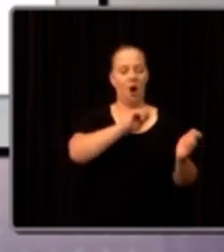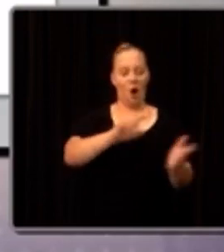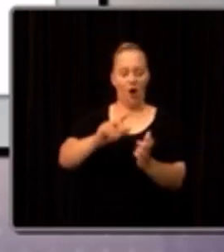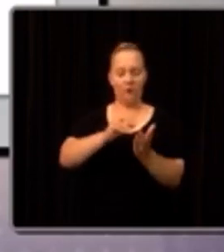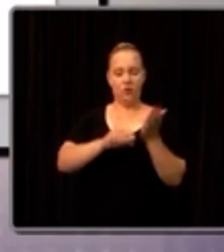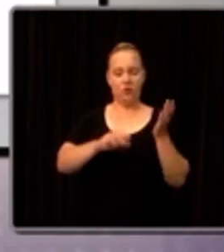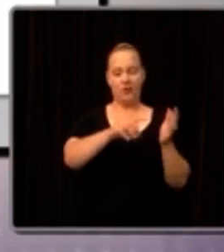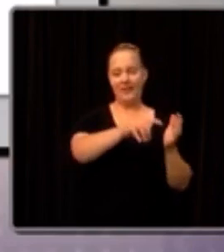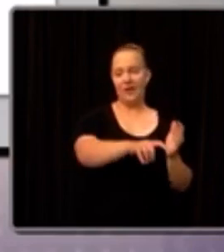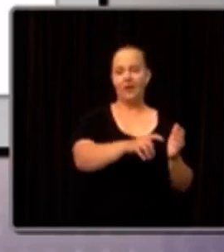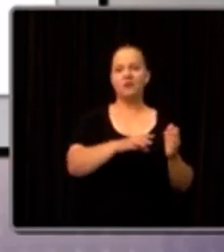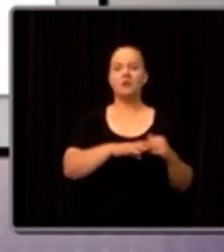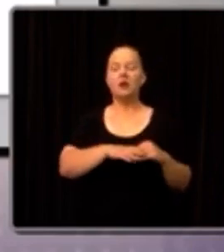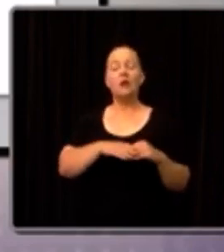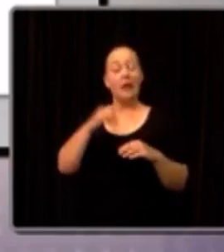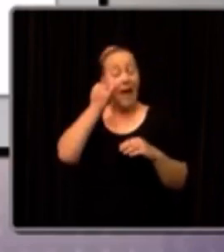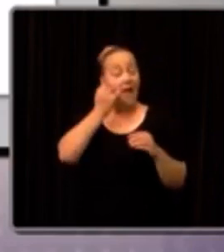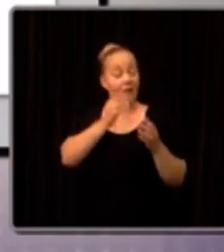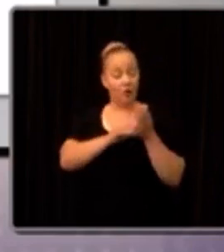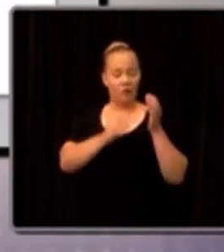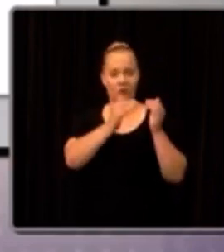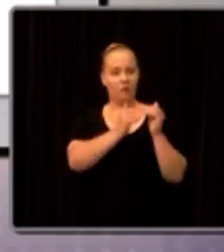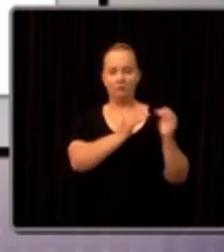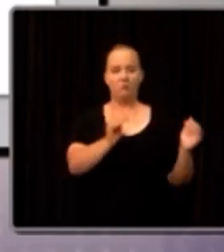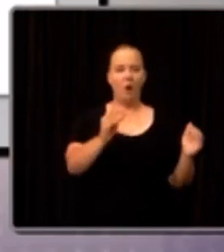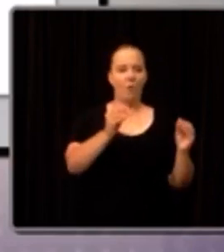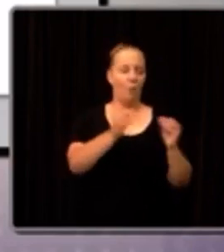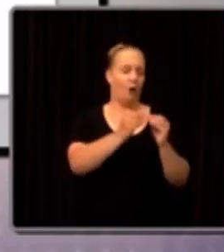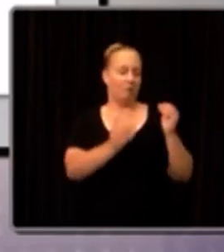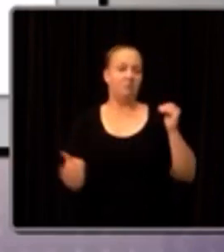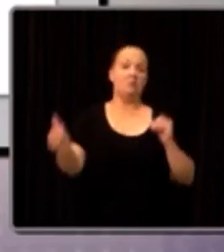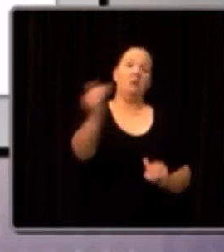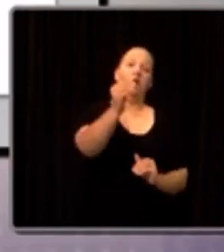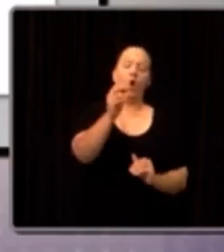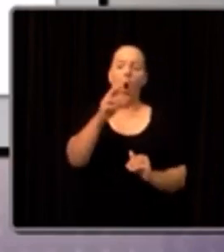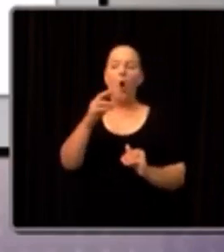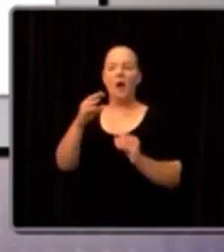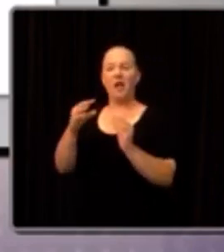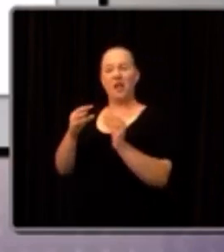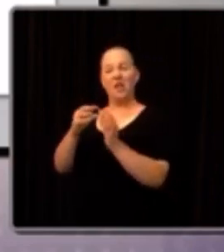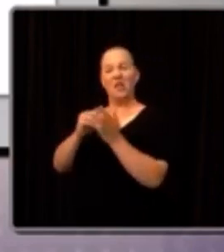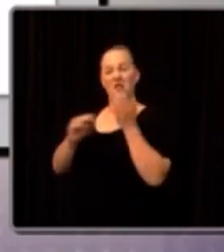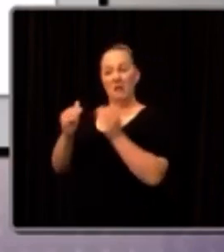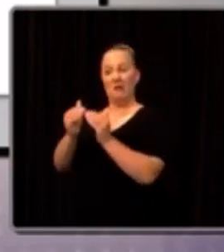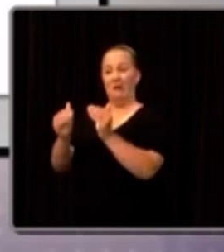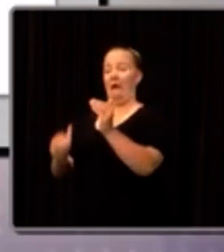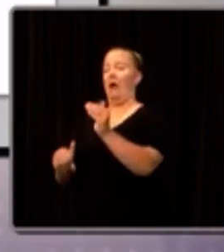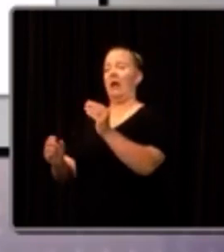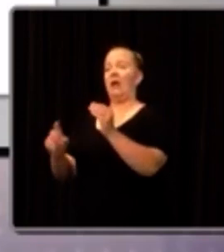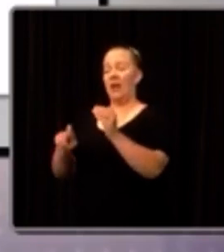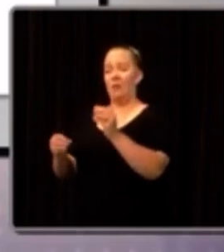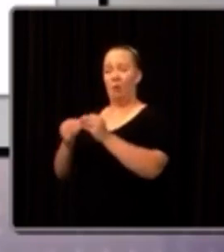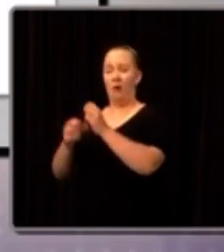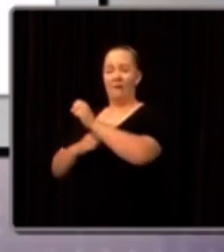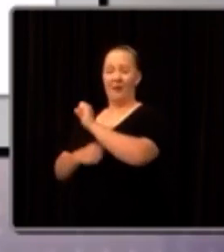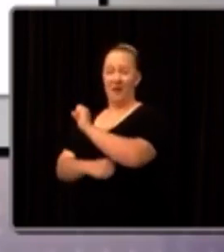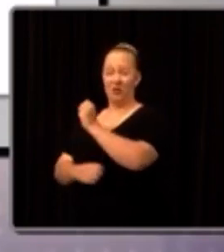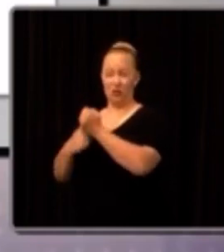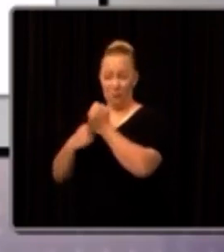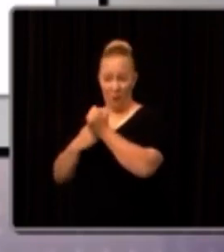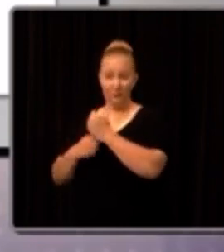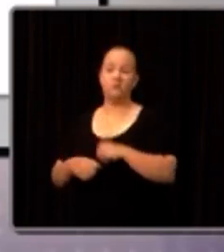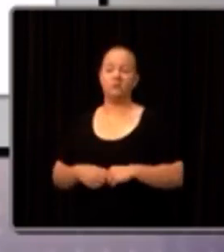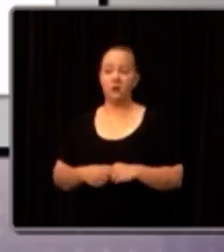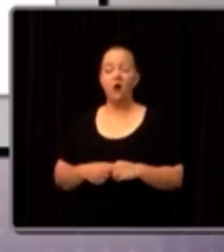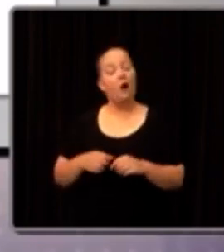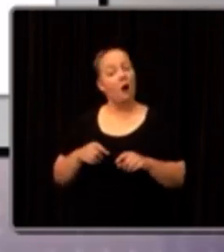it be students who are going well beyond what the rest of their class is, or students who are struggling and need some more foundational support. And then we